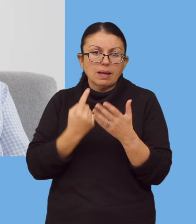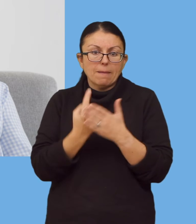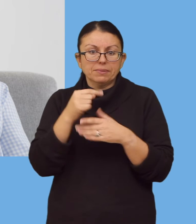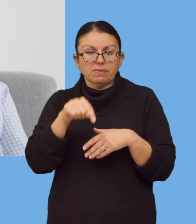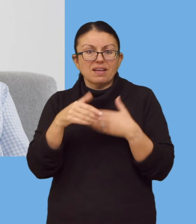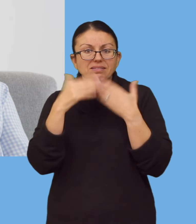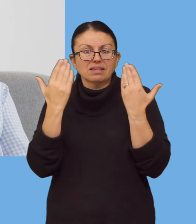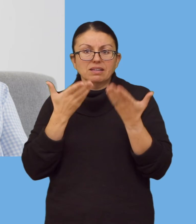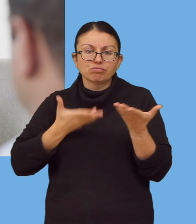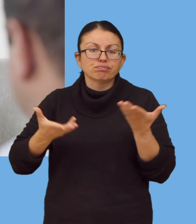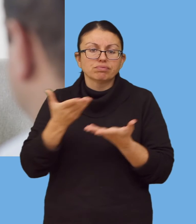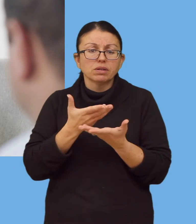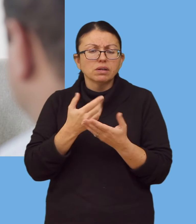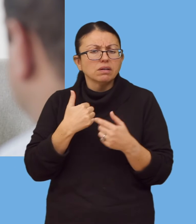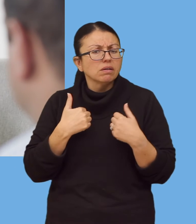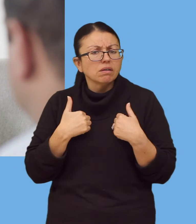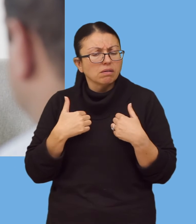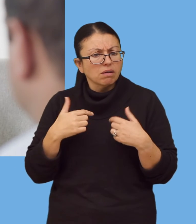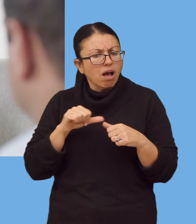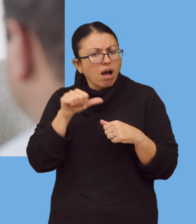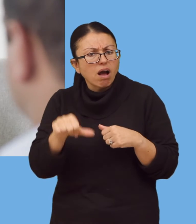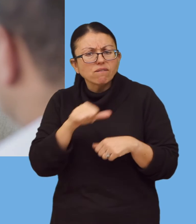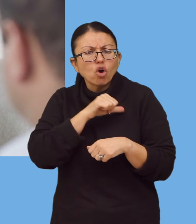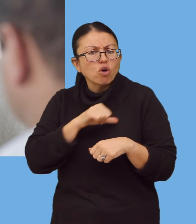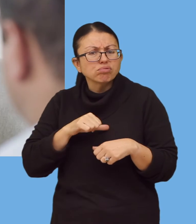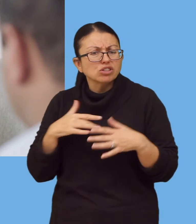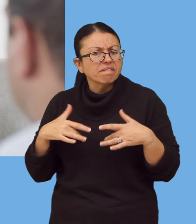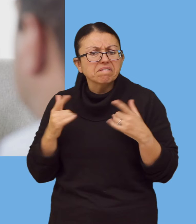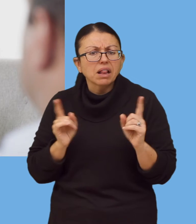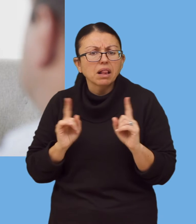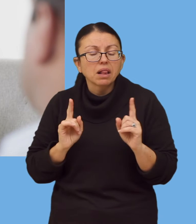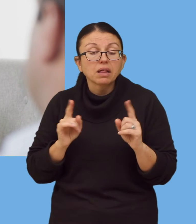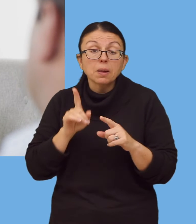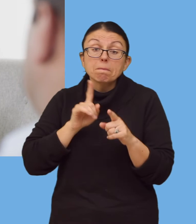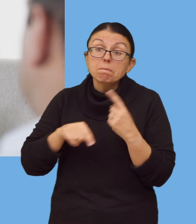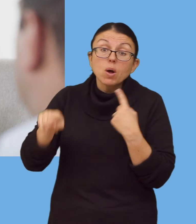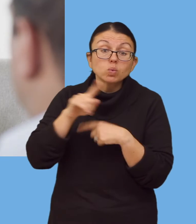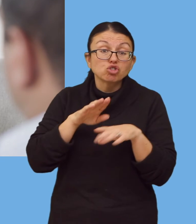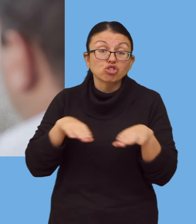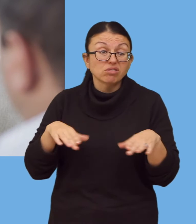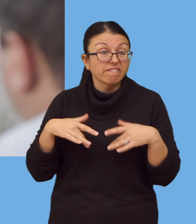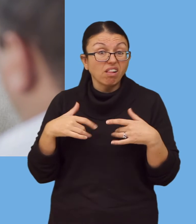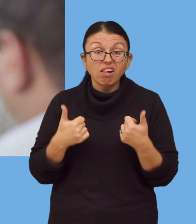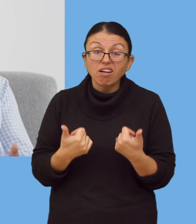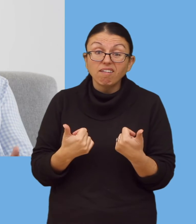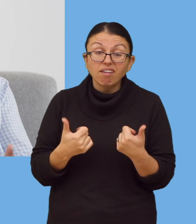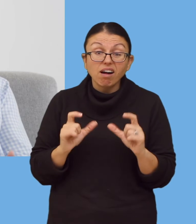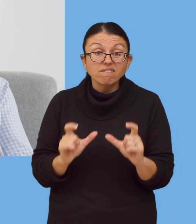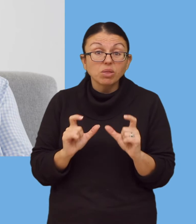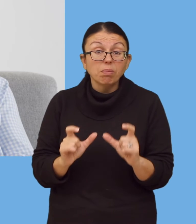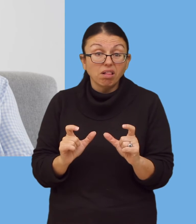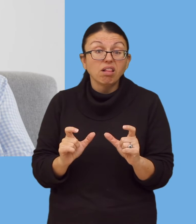procedure. So how will I feel after the operation? Most children wake up feeling